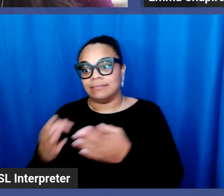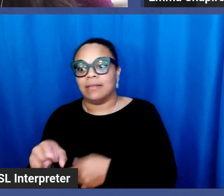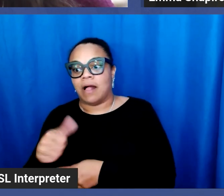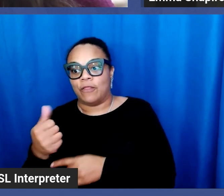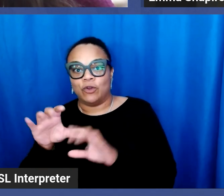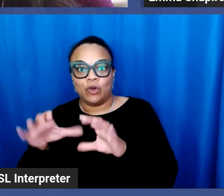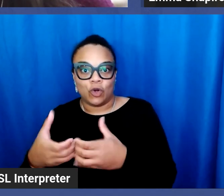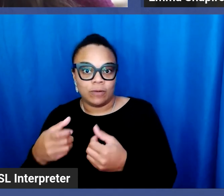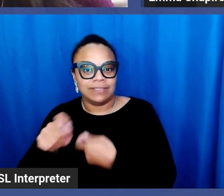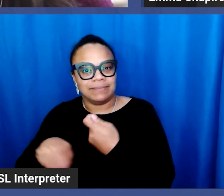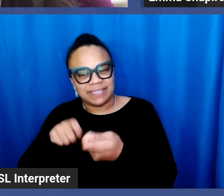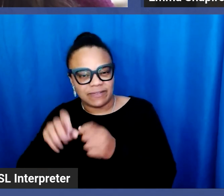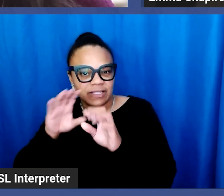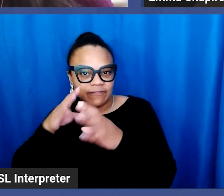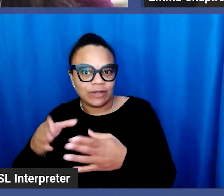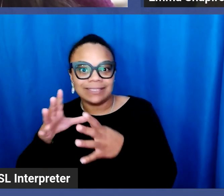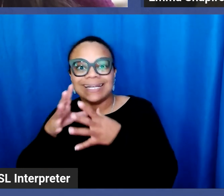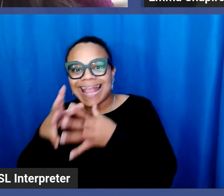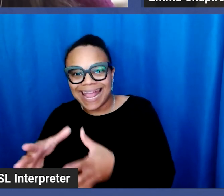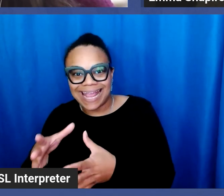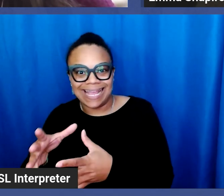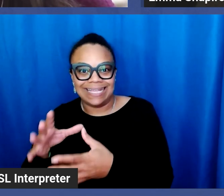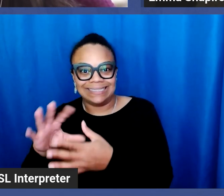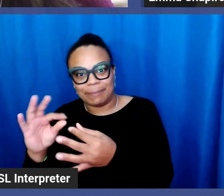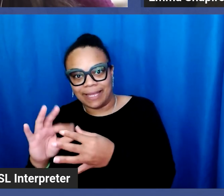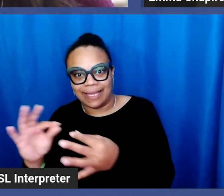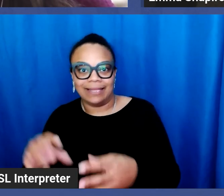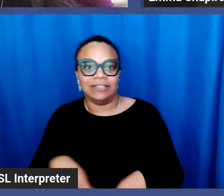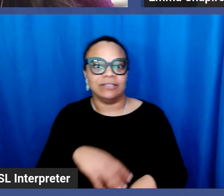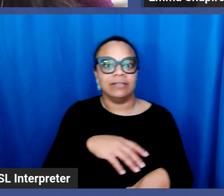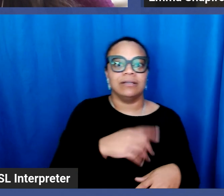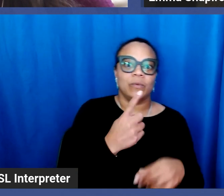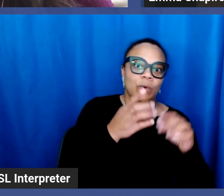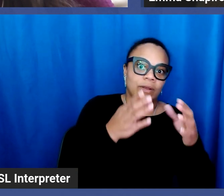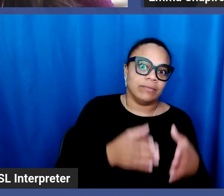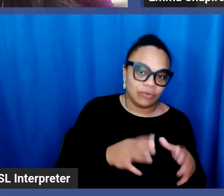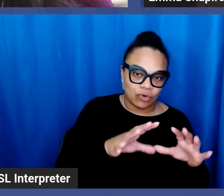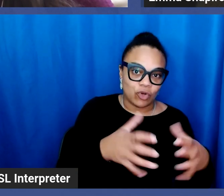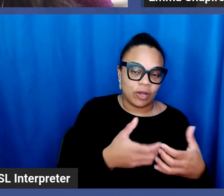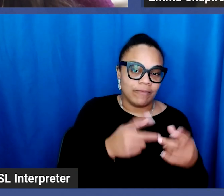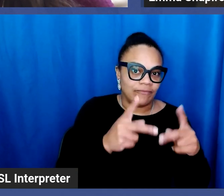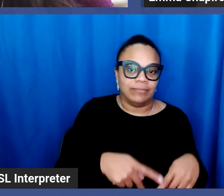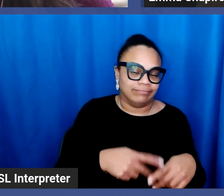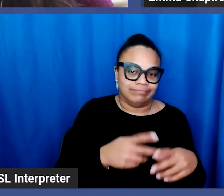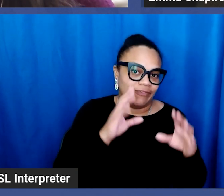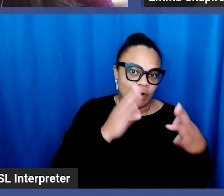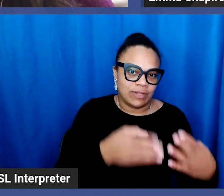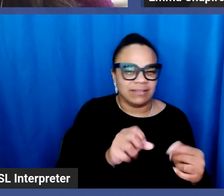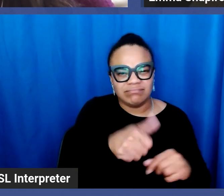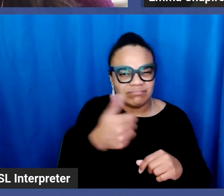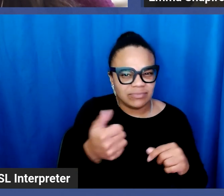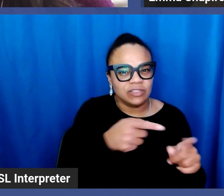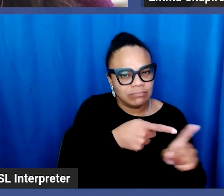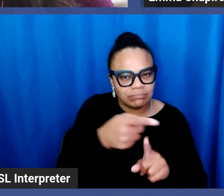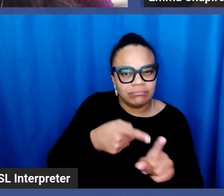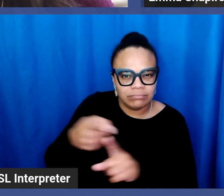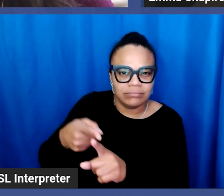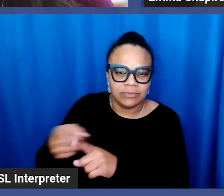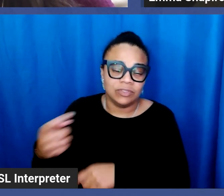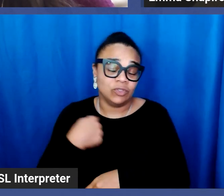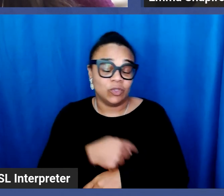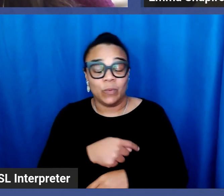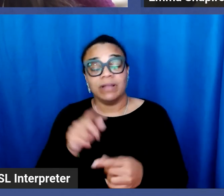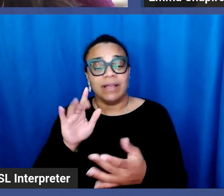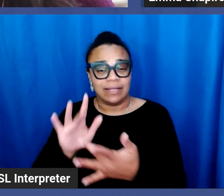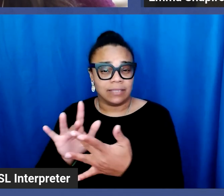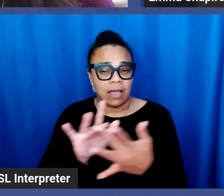speech or freedom of speech. So this is definitely an interesting development that we are in touch with some of these groups and we're looking forward